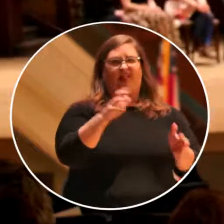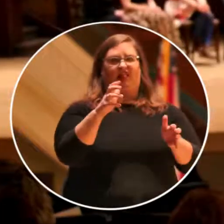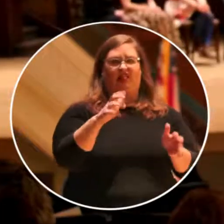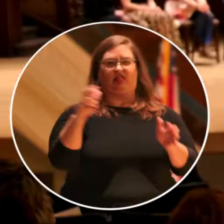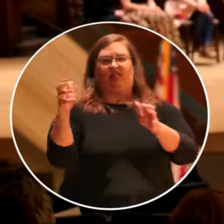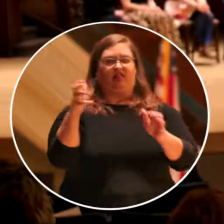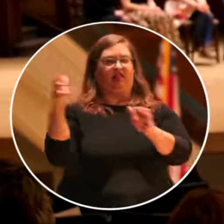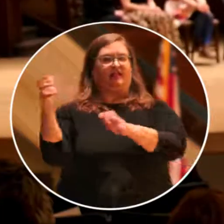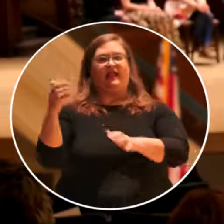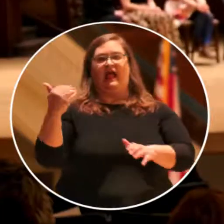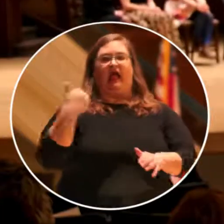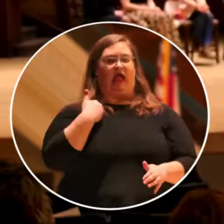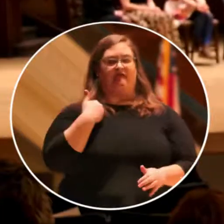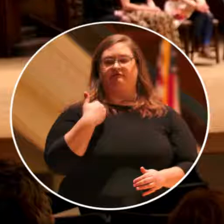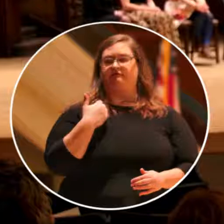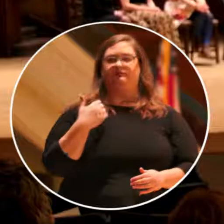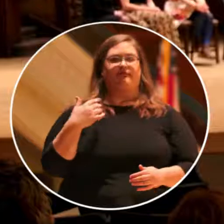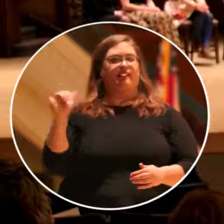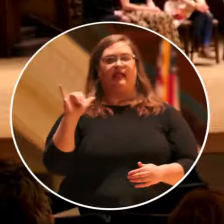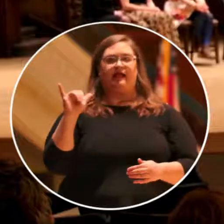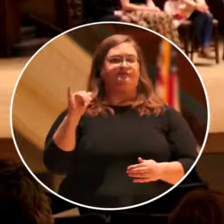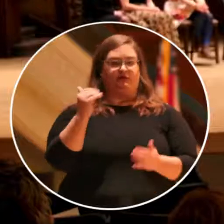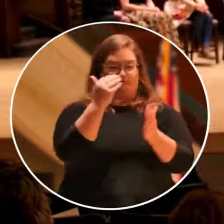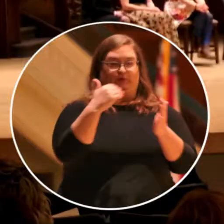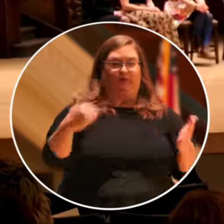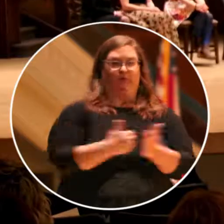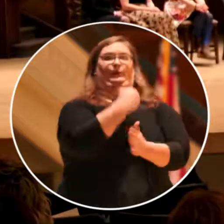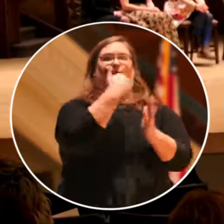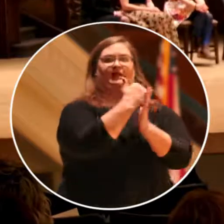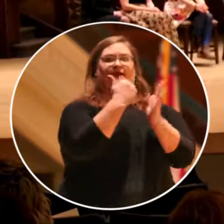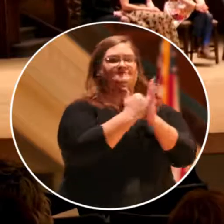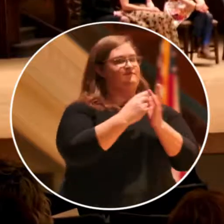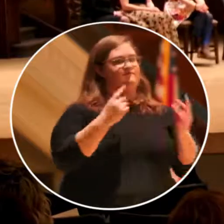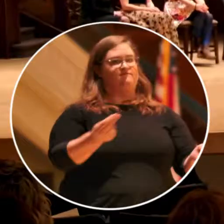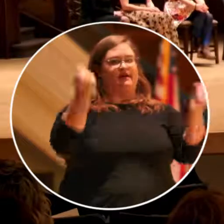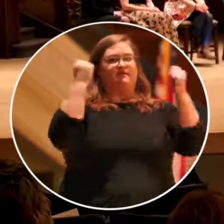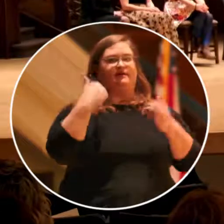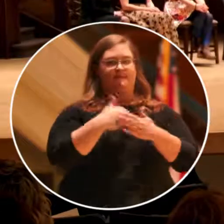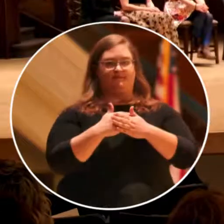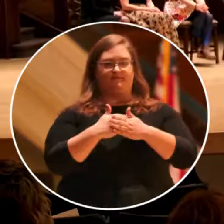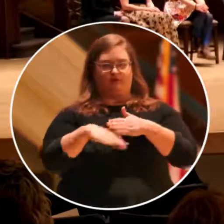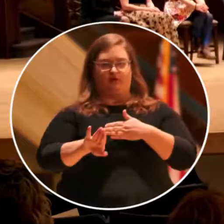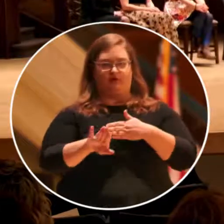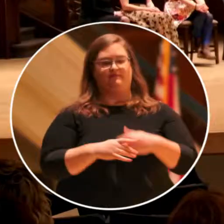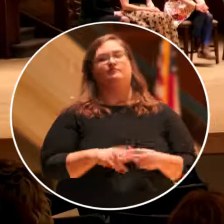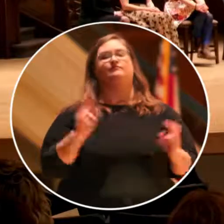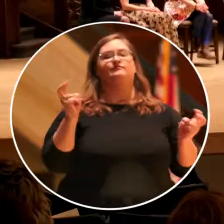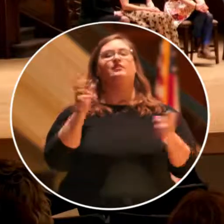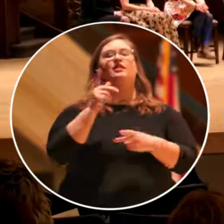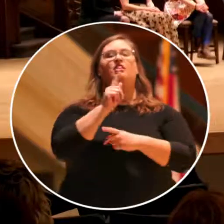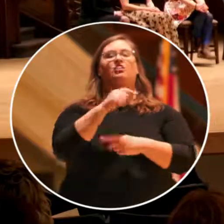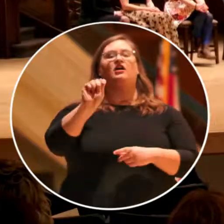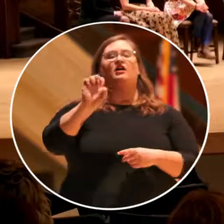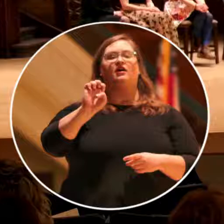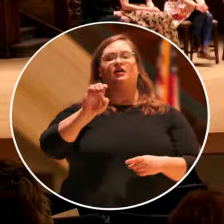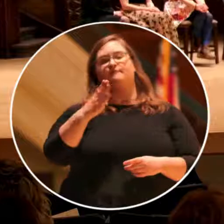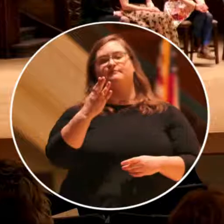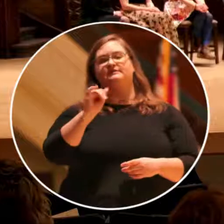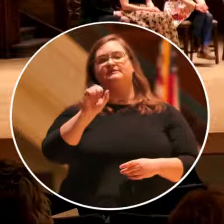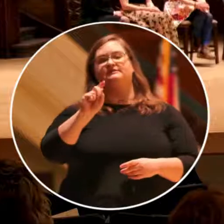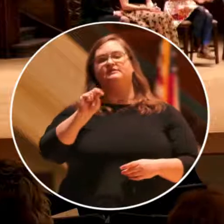first birthing experience. Here with her story, The Business of Being Born, please welcome